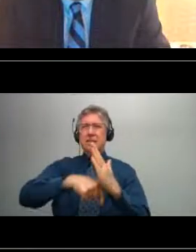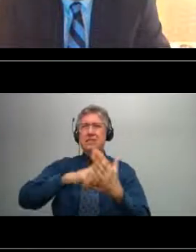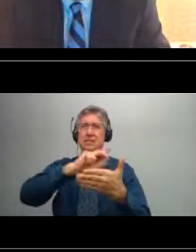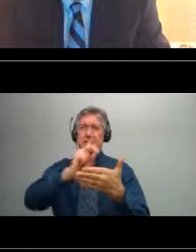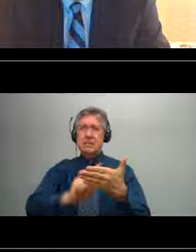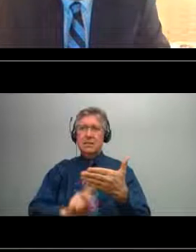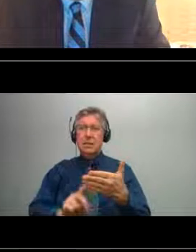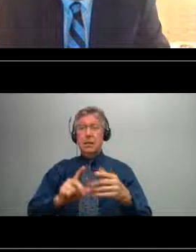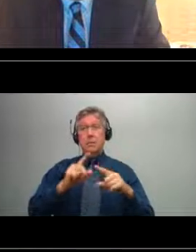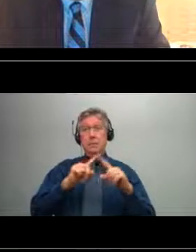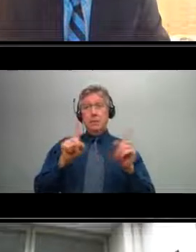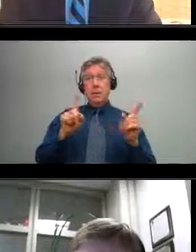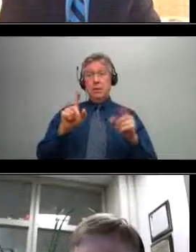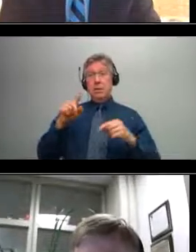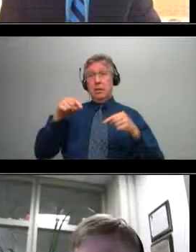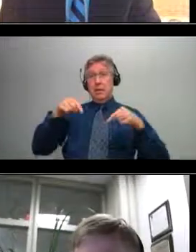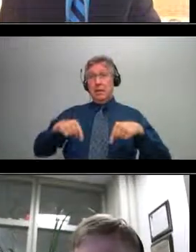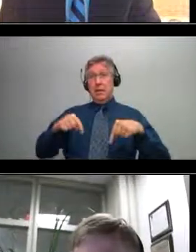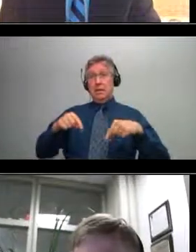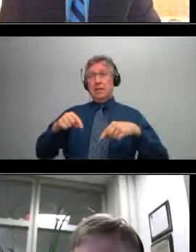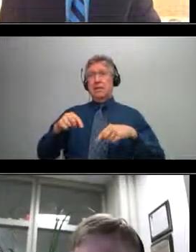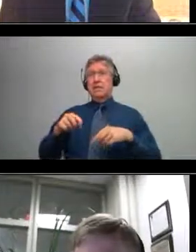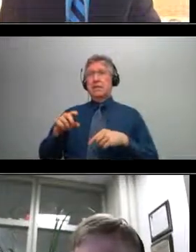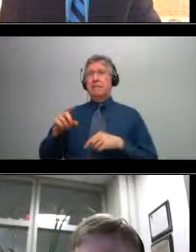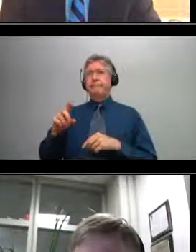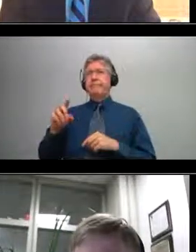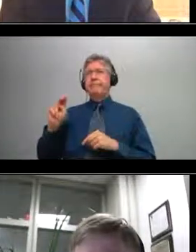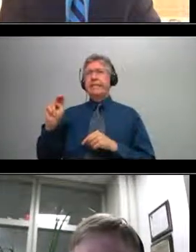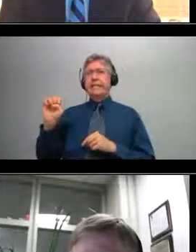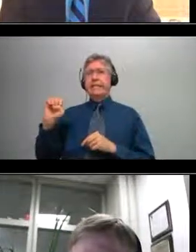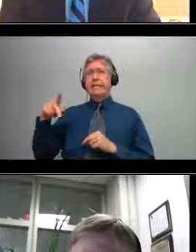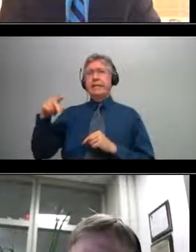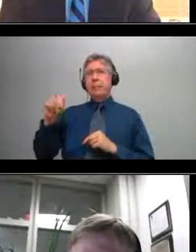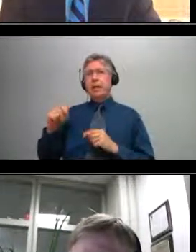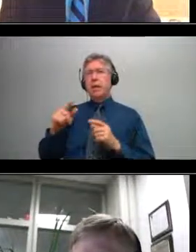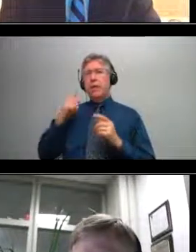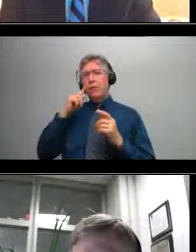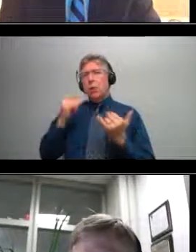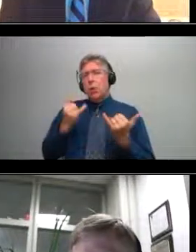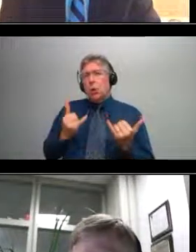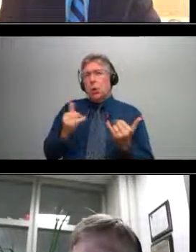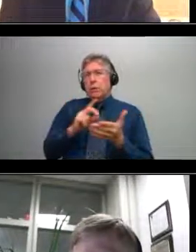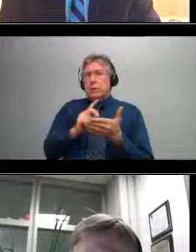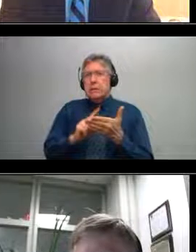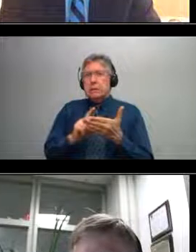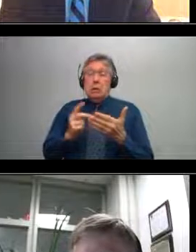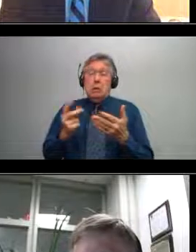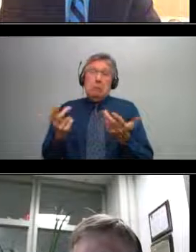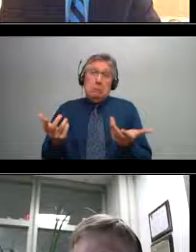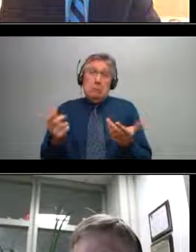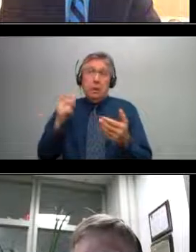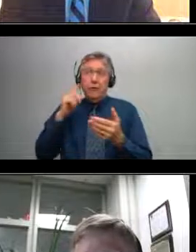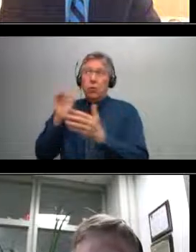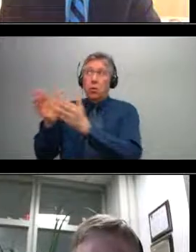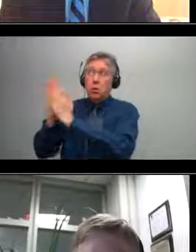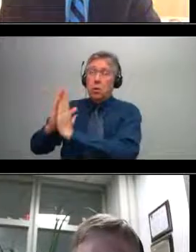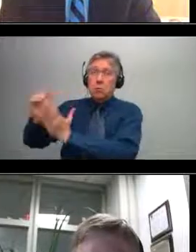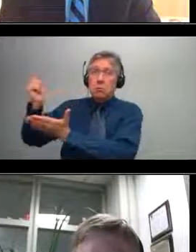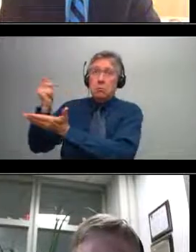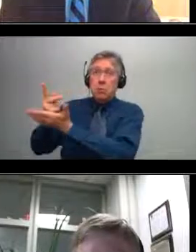on the current impacts for permitting. But maybe someone from the design group